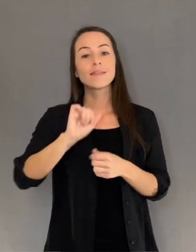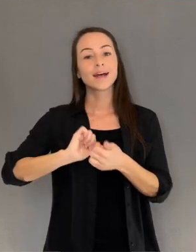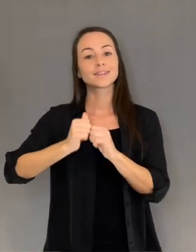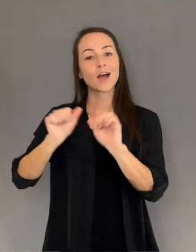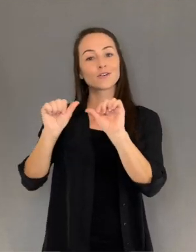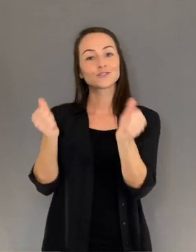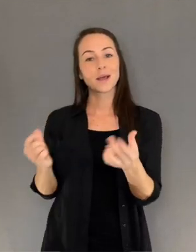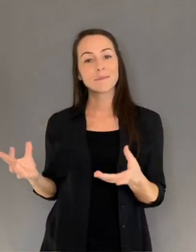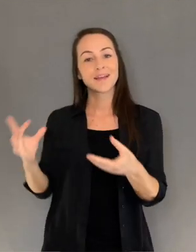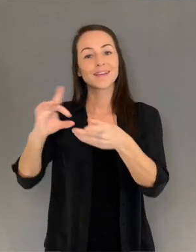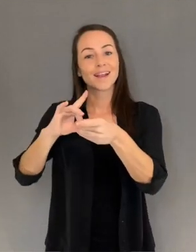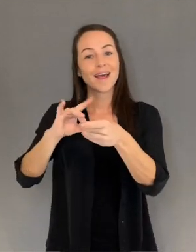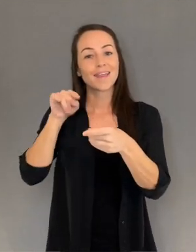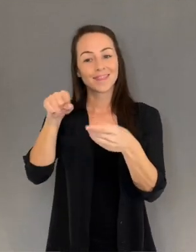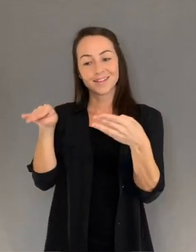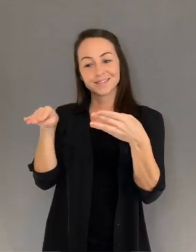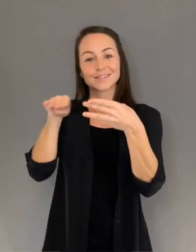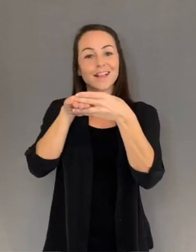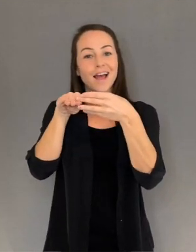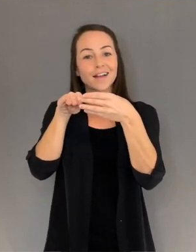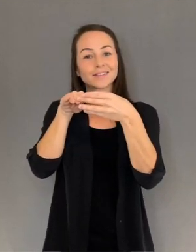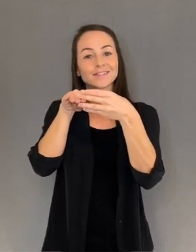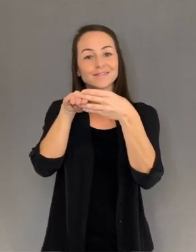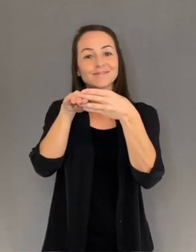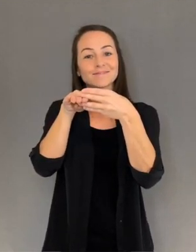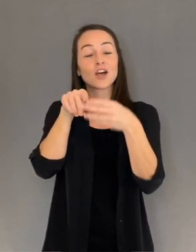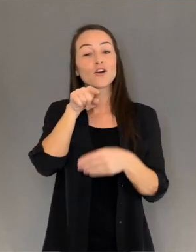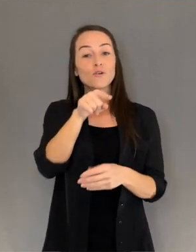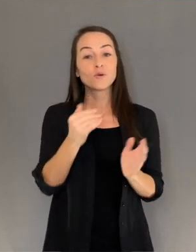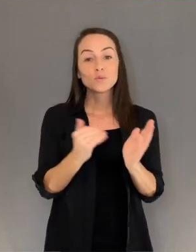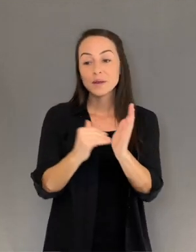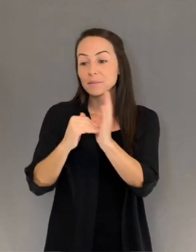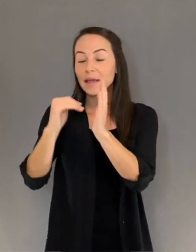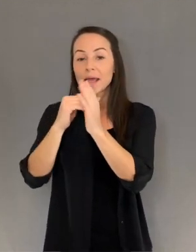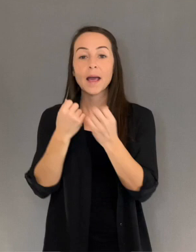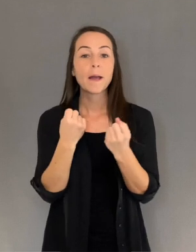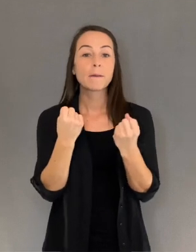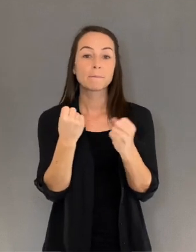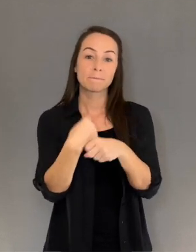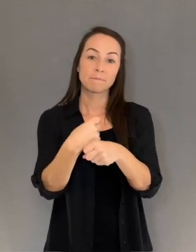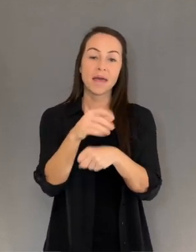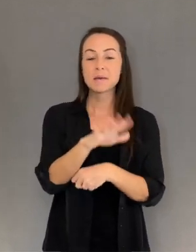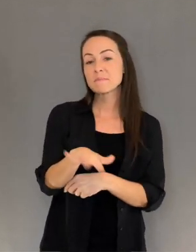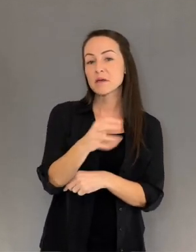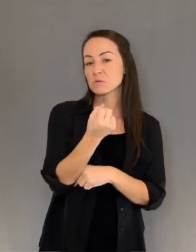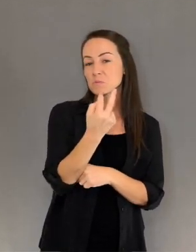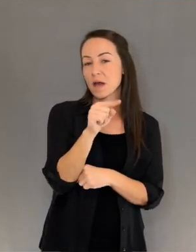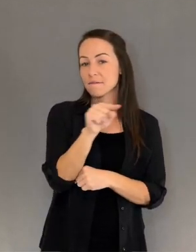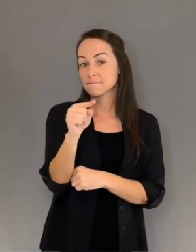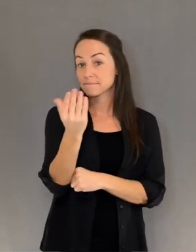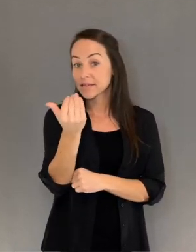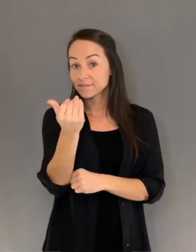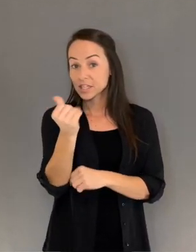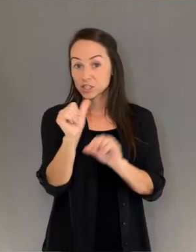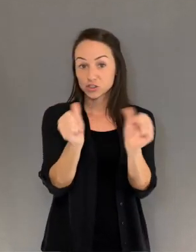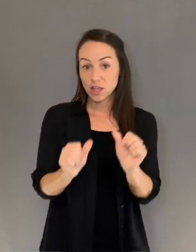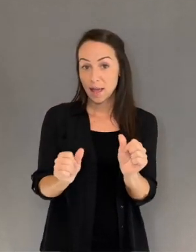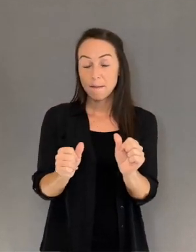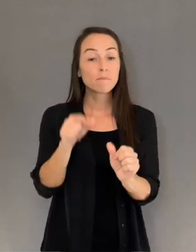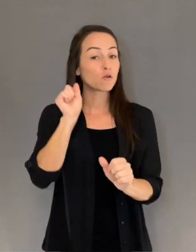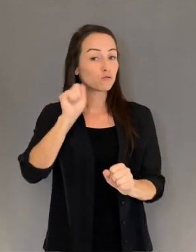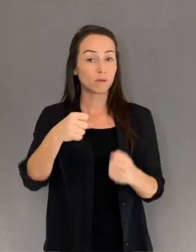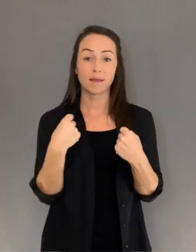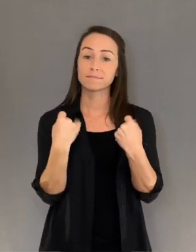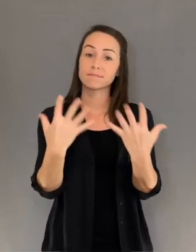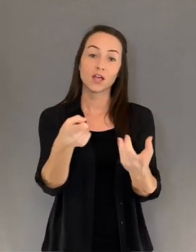can be connected to each other by the slots. Repeat the process creating the shapes until 12 to 15 are created, or as many